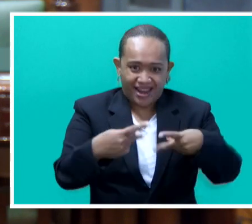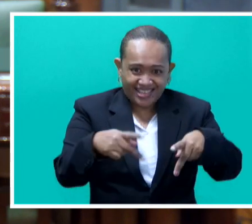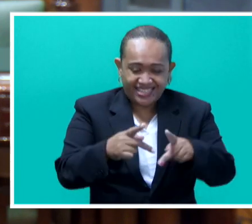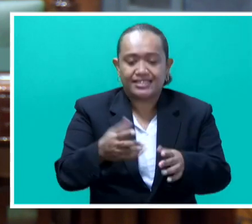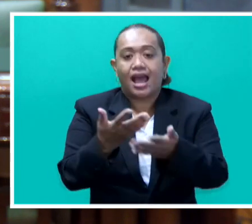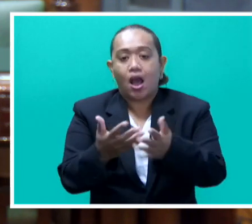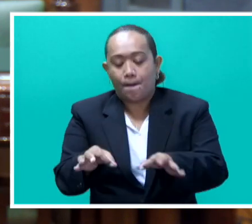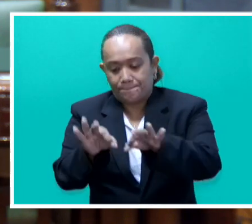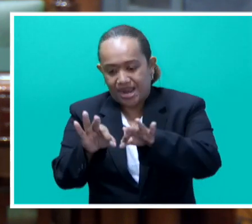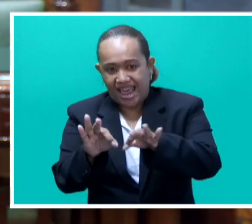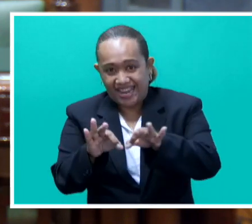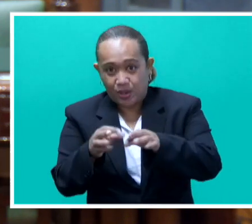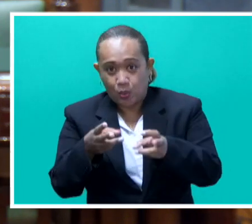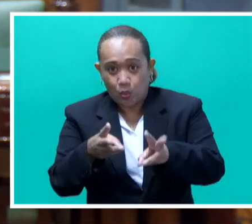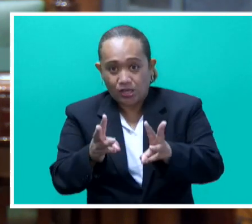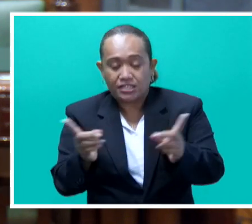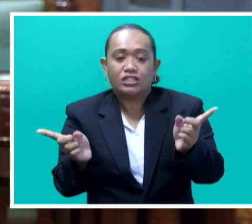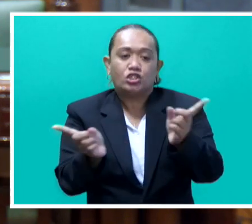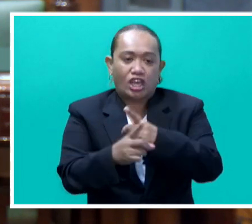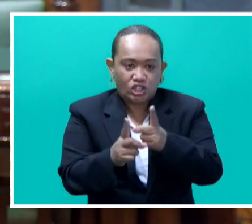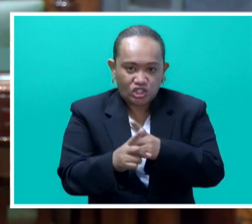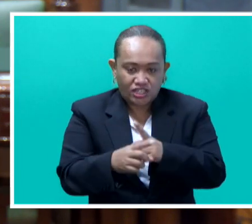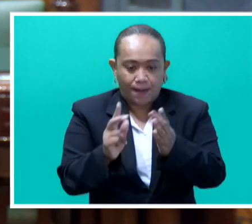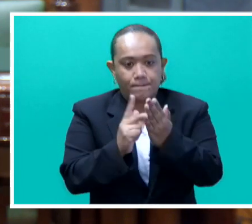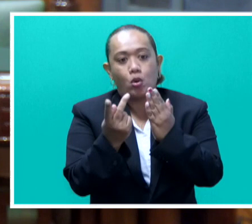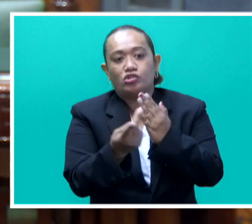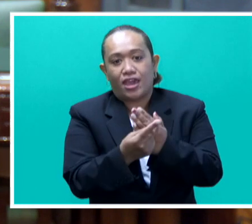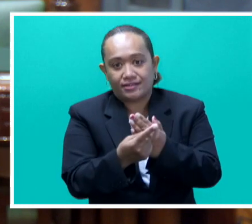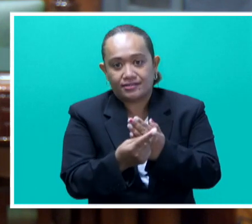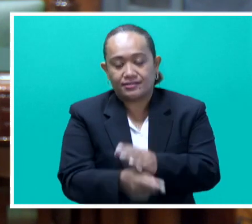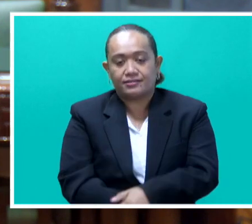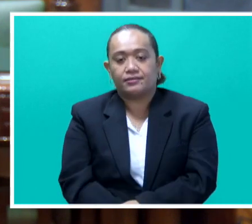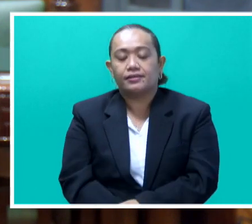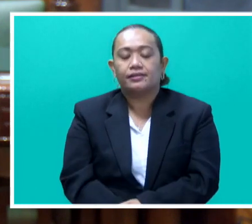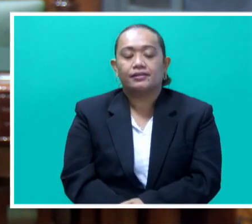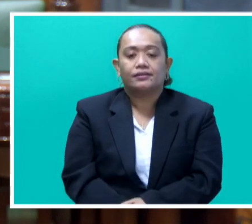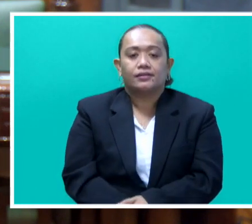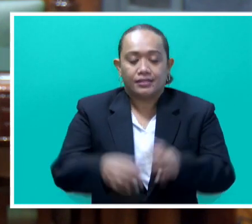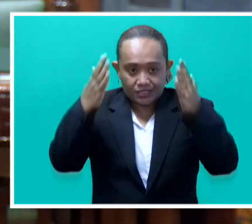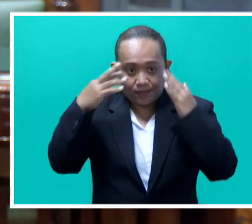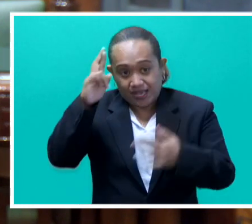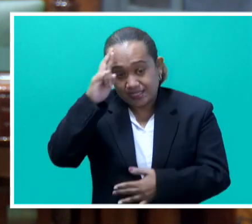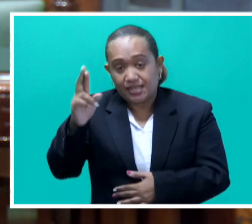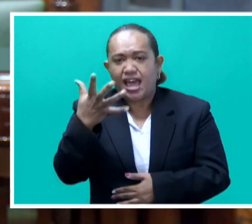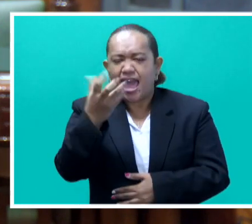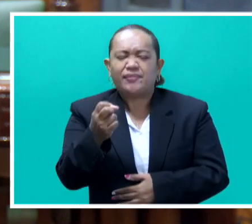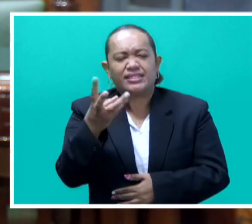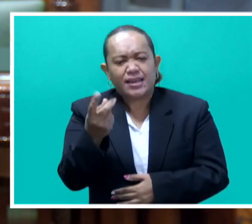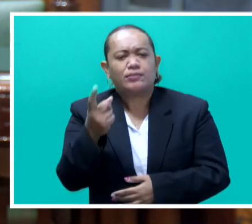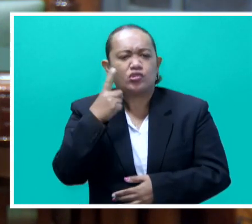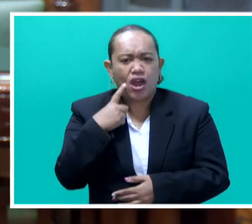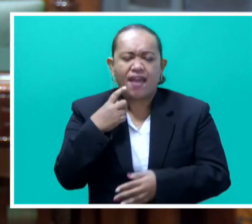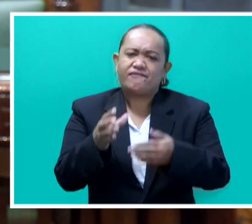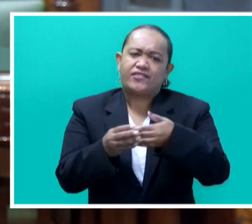methods and respond to the changing development patterns. Mr. Speaker, sir, inflexible provisions relating to rigid